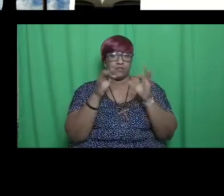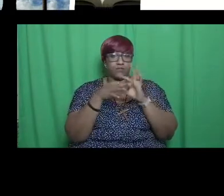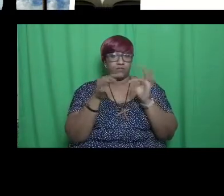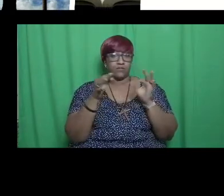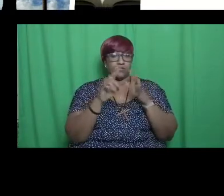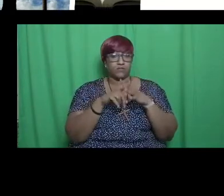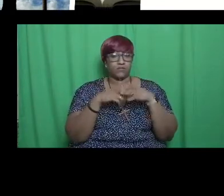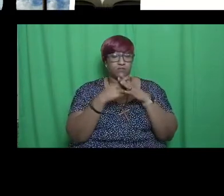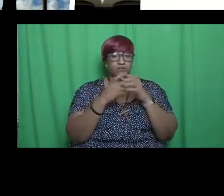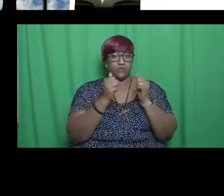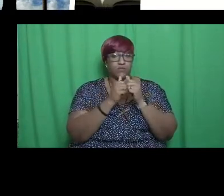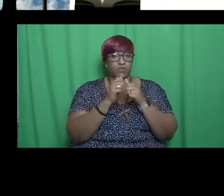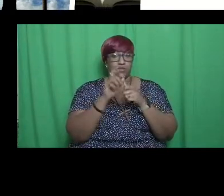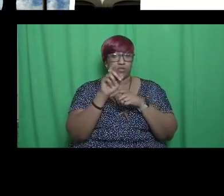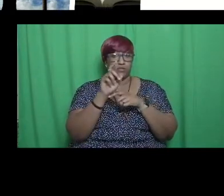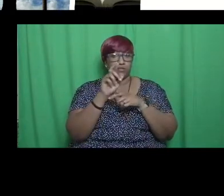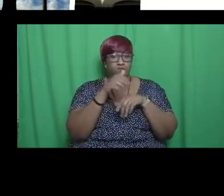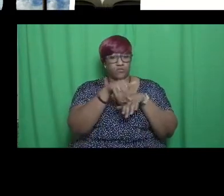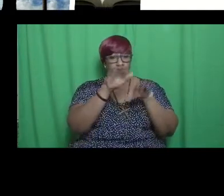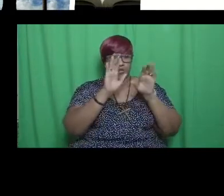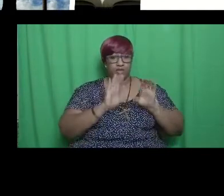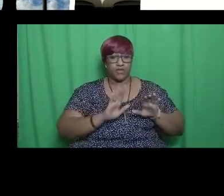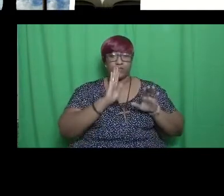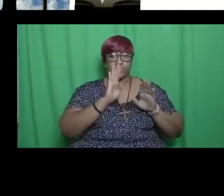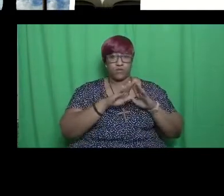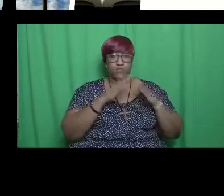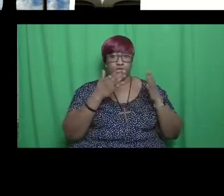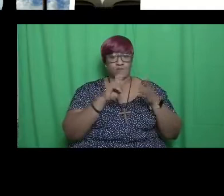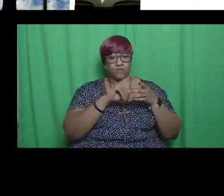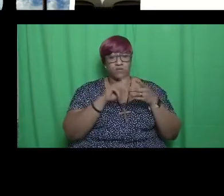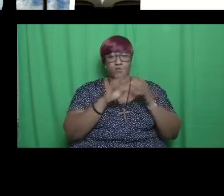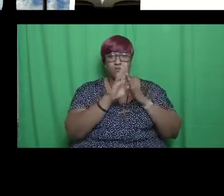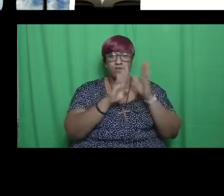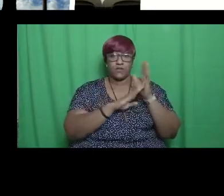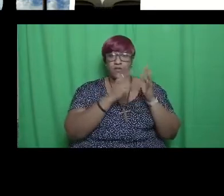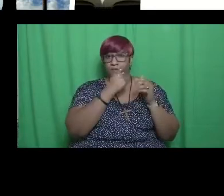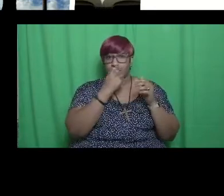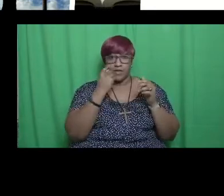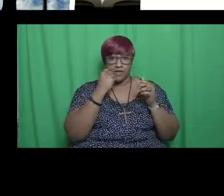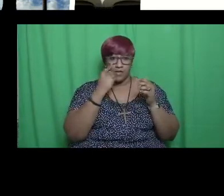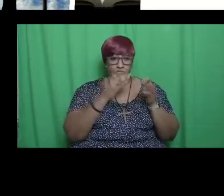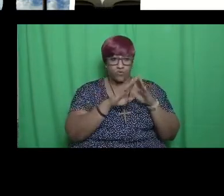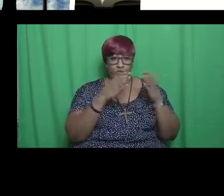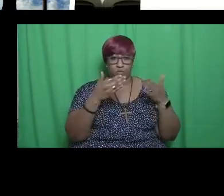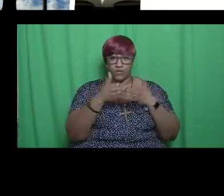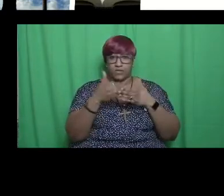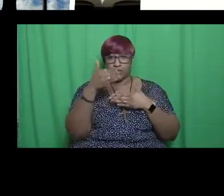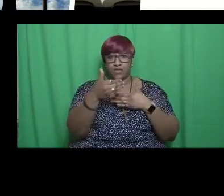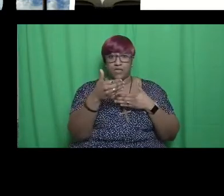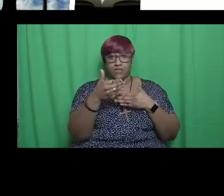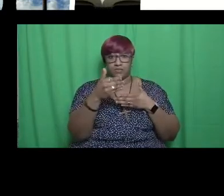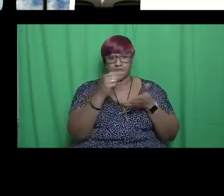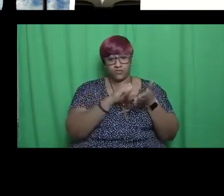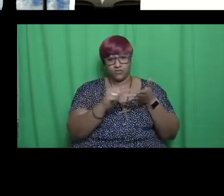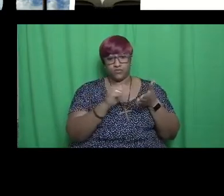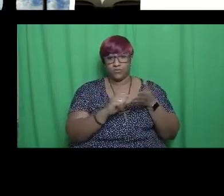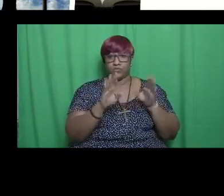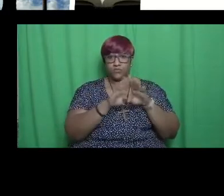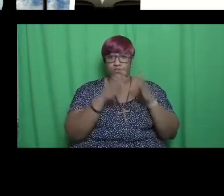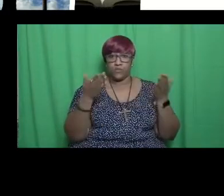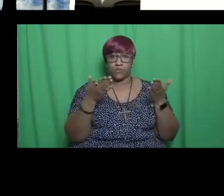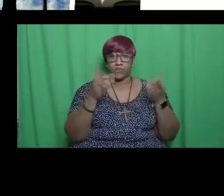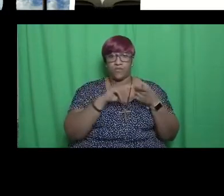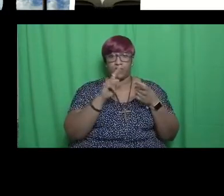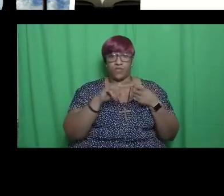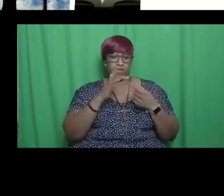It started off with the tomb being open. And then the Bible said their eyes were open. And then the scripture was open. And then the Bible said their